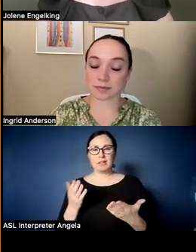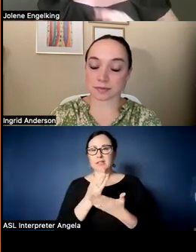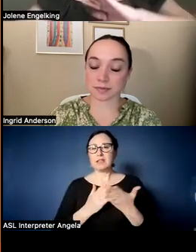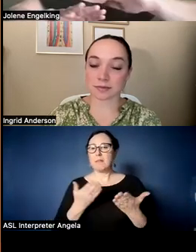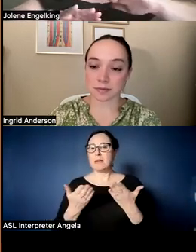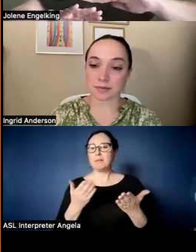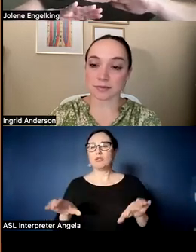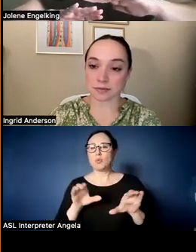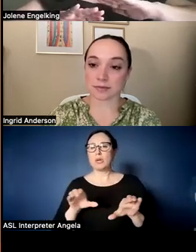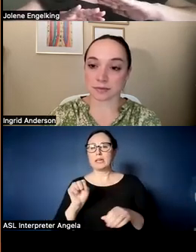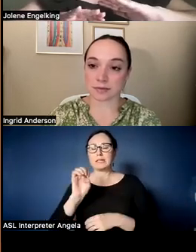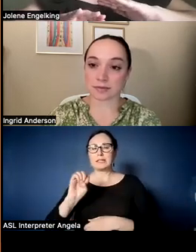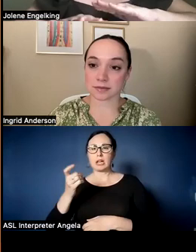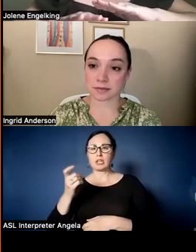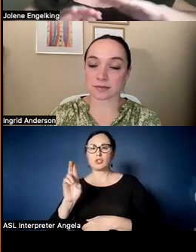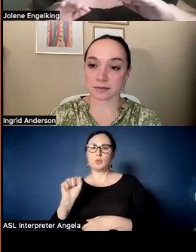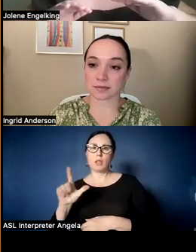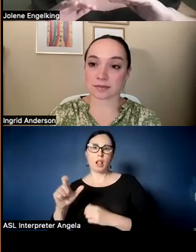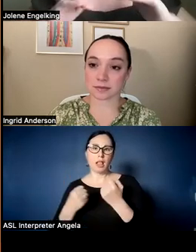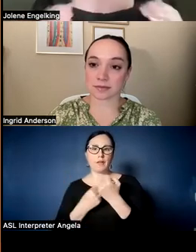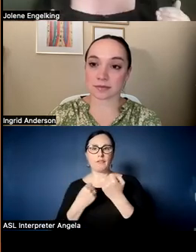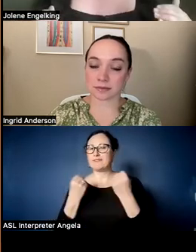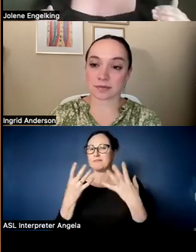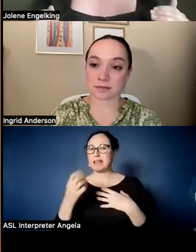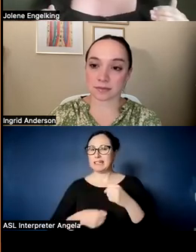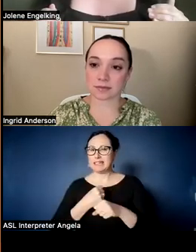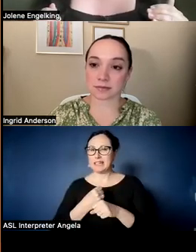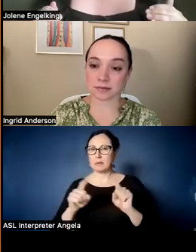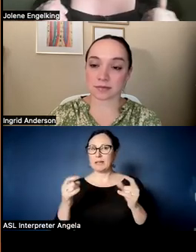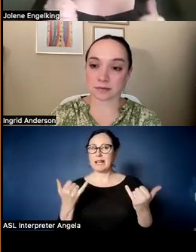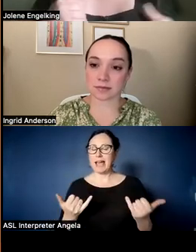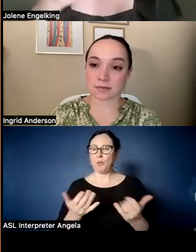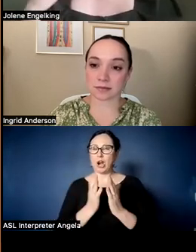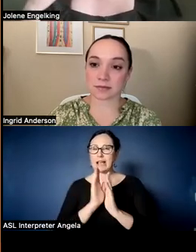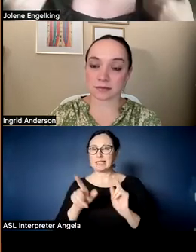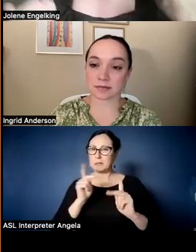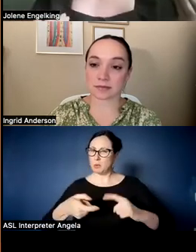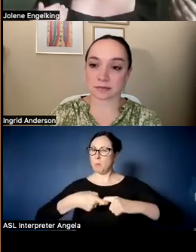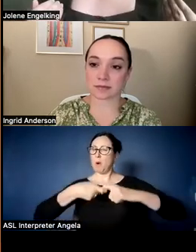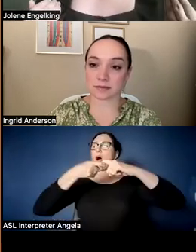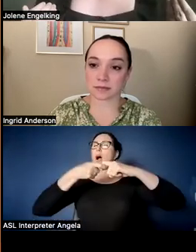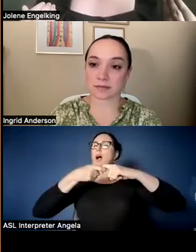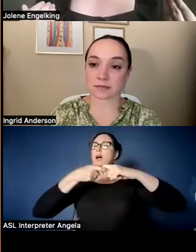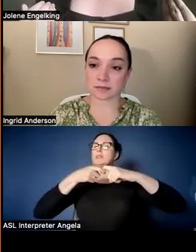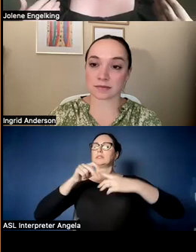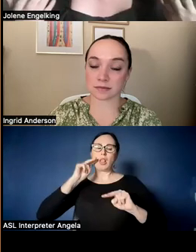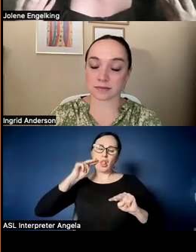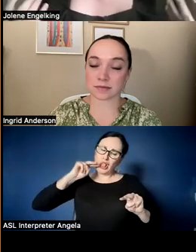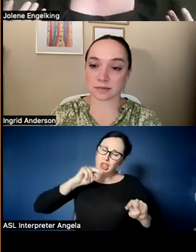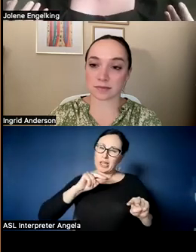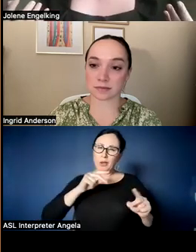asking people to kind of take that pause and really relook at and perhaps, redesign or redevelop